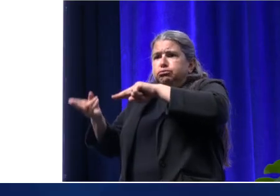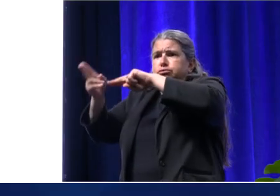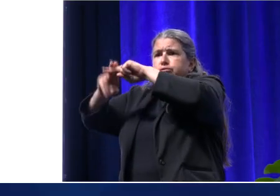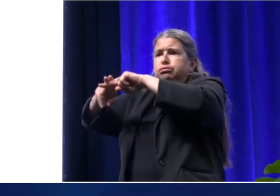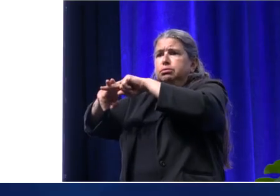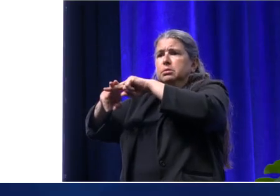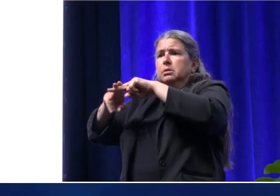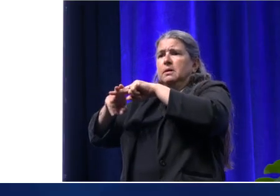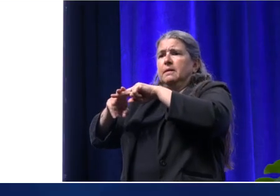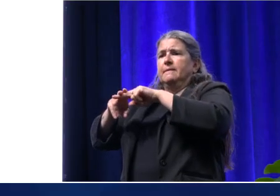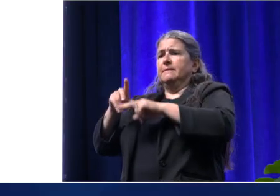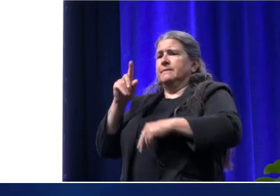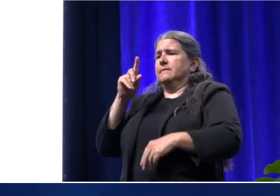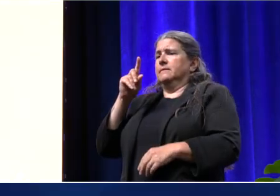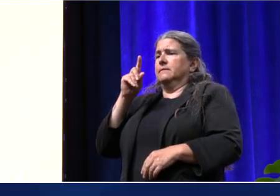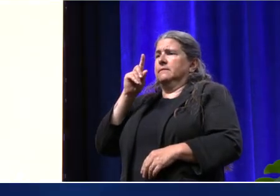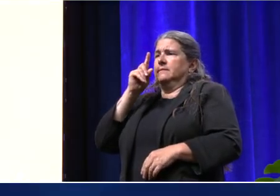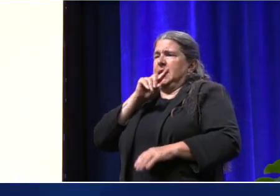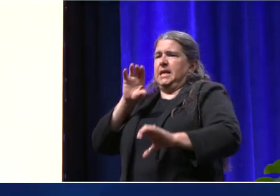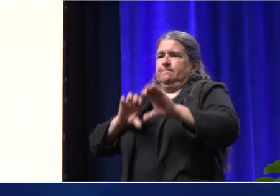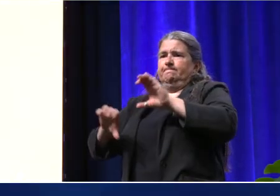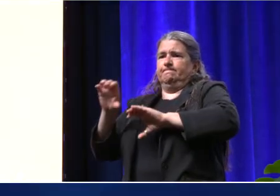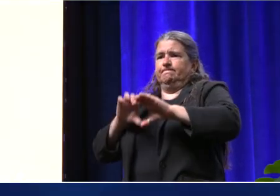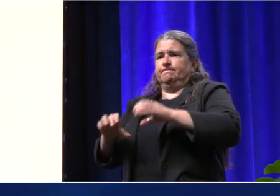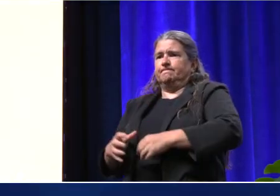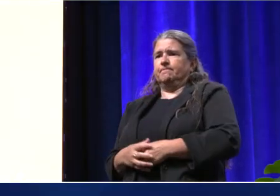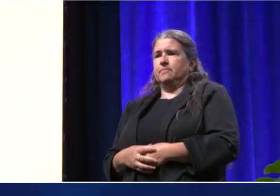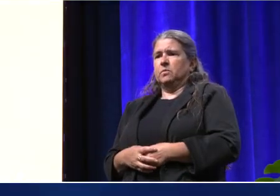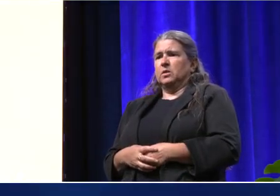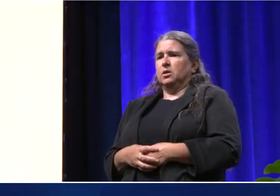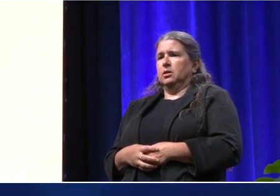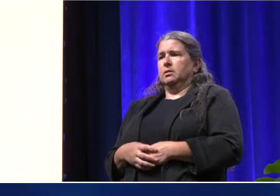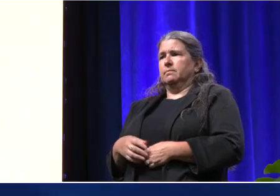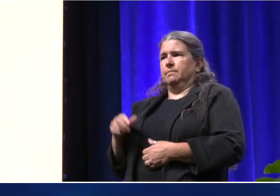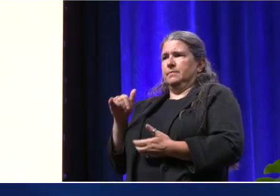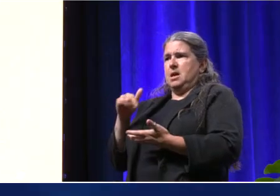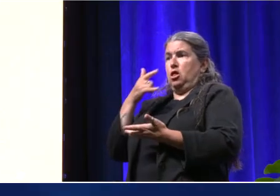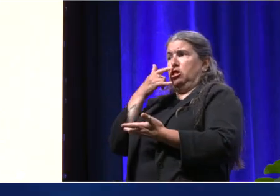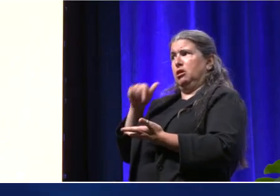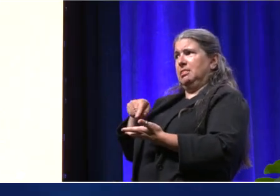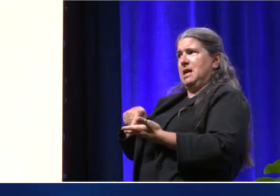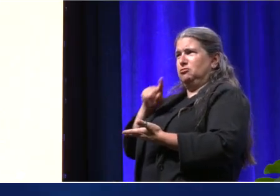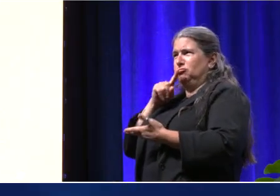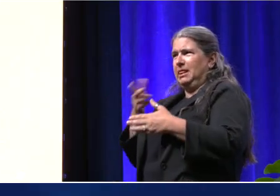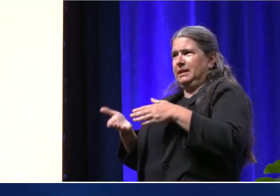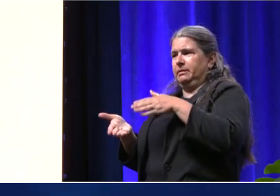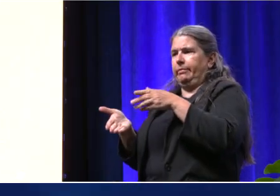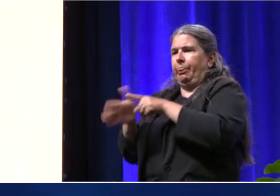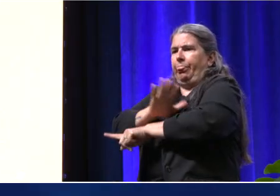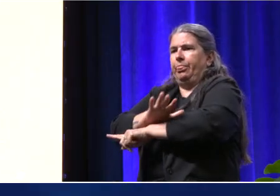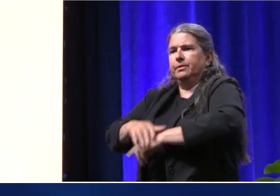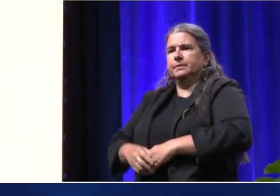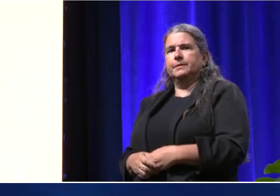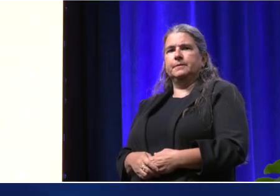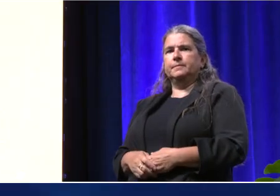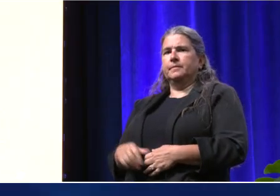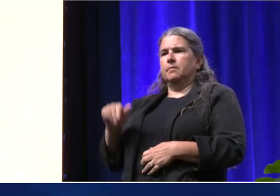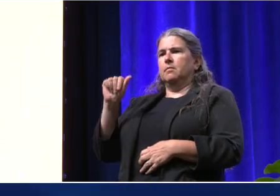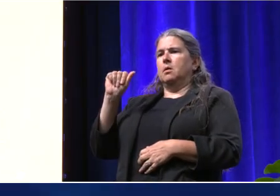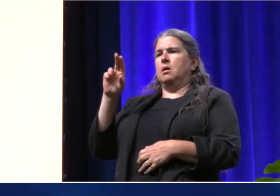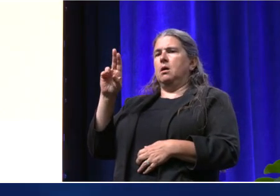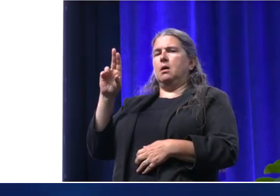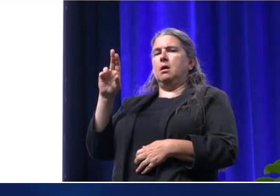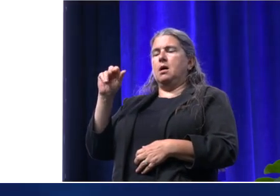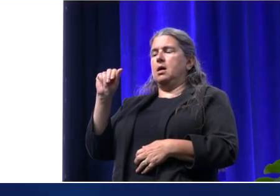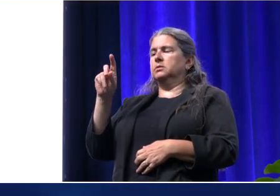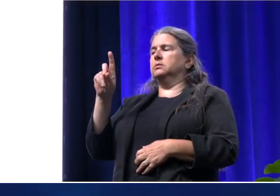identify them. So that's number 2. Number 3 is adulterants, unexpected harmful additions. And I'm sorry to do this